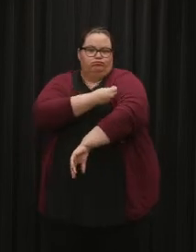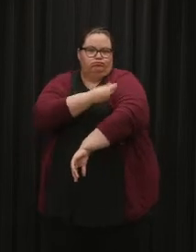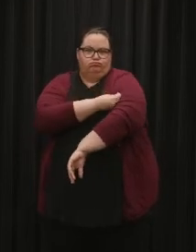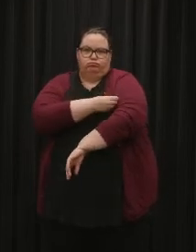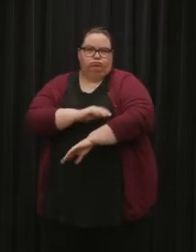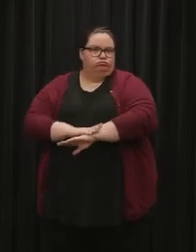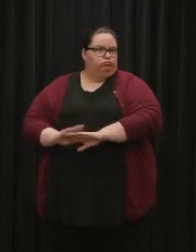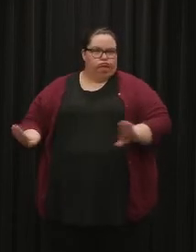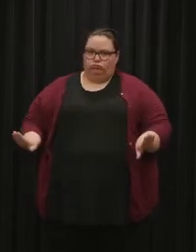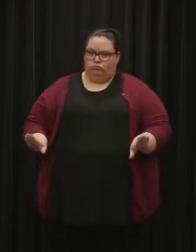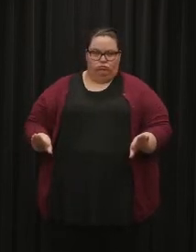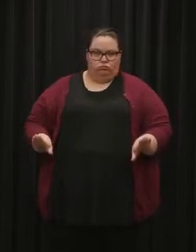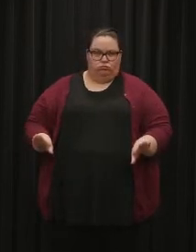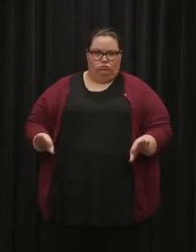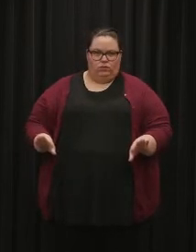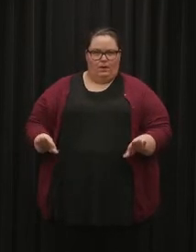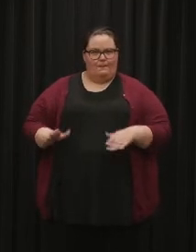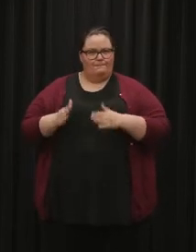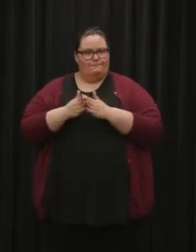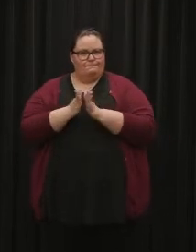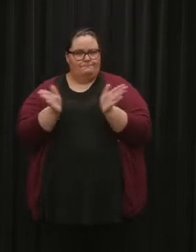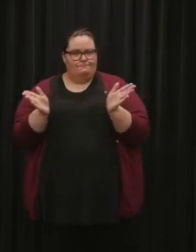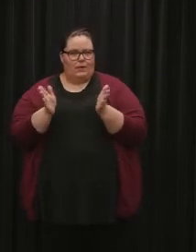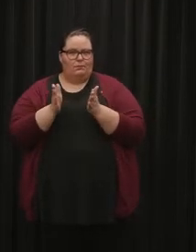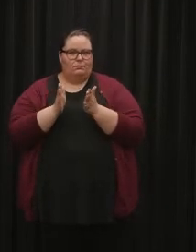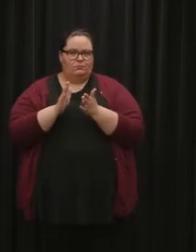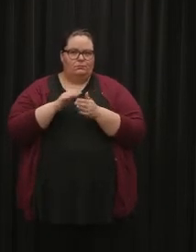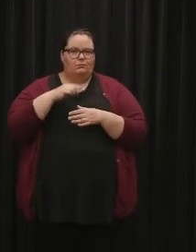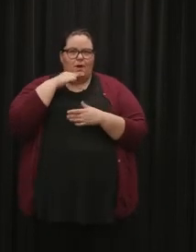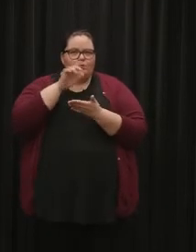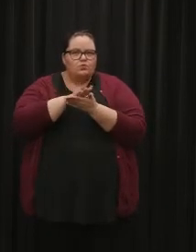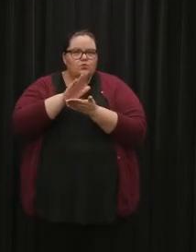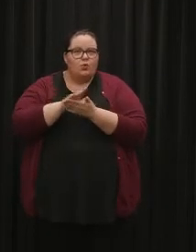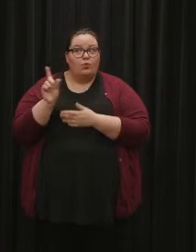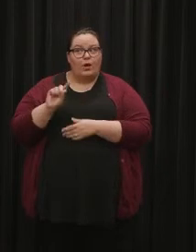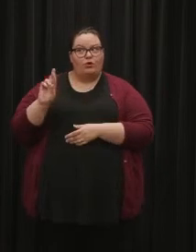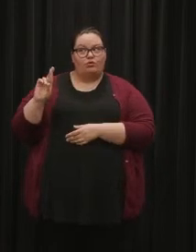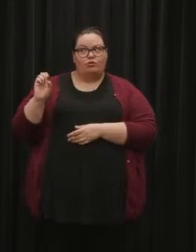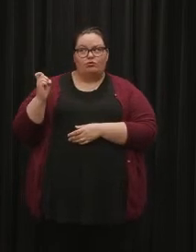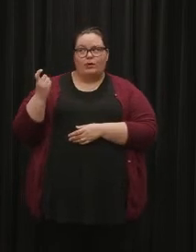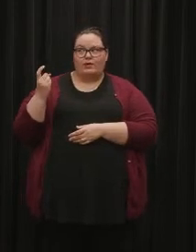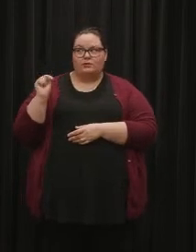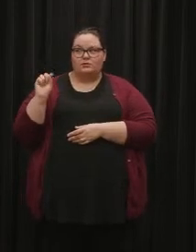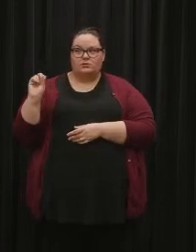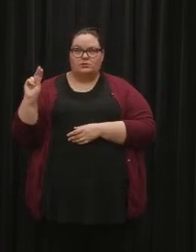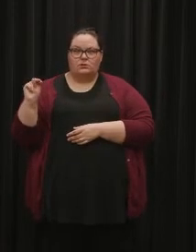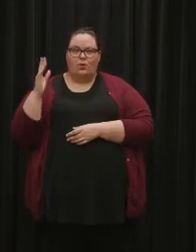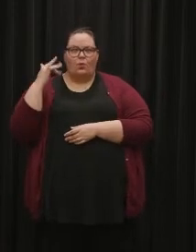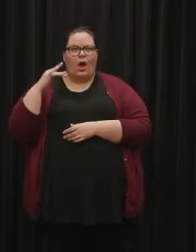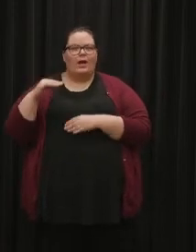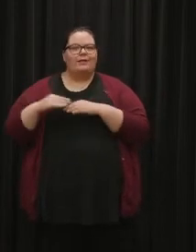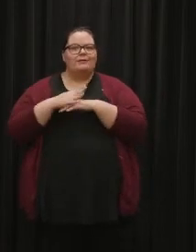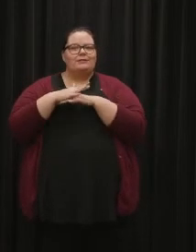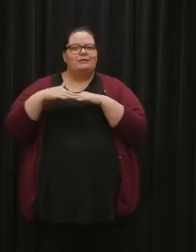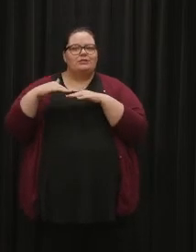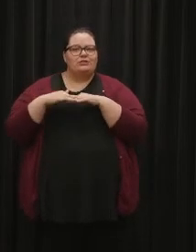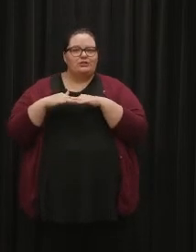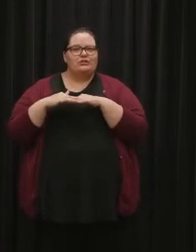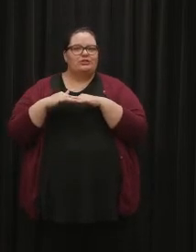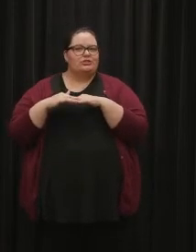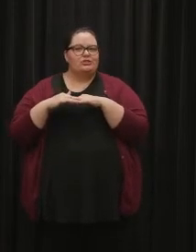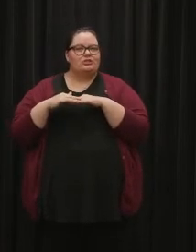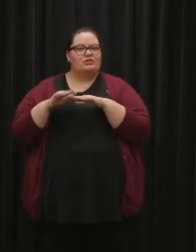during routine vaccinations at a public school in Rexton, because Indigenous children, they claimed, were considered